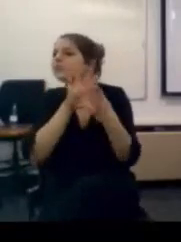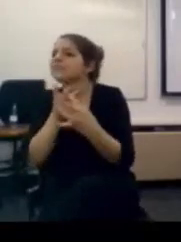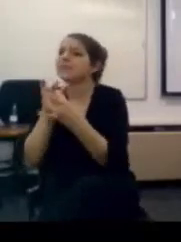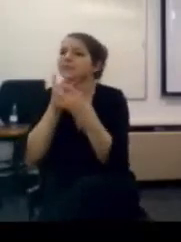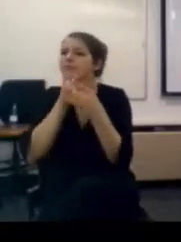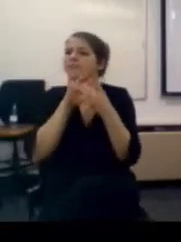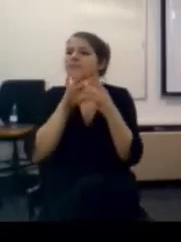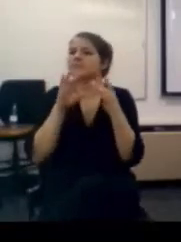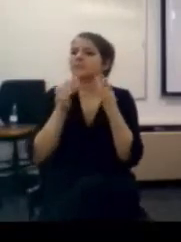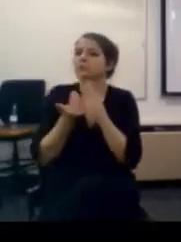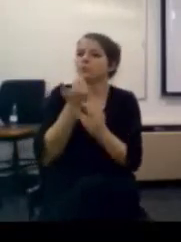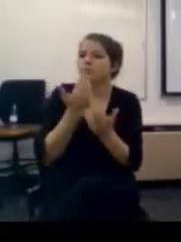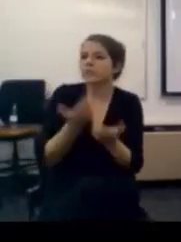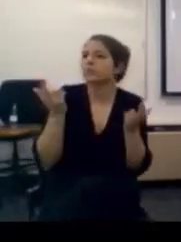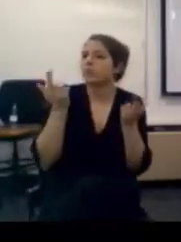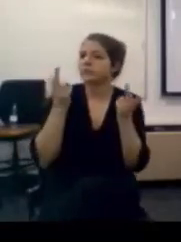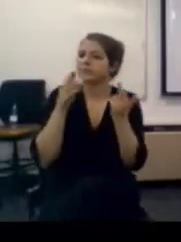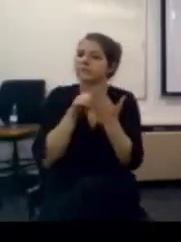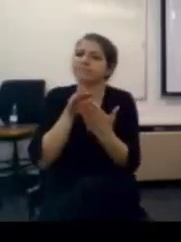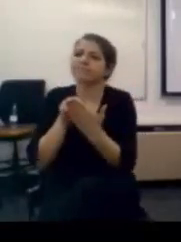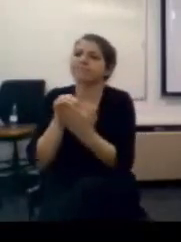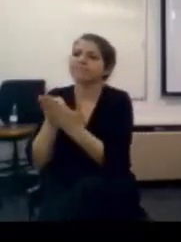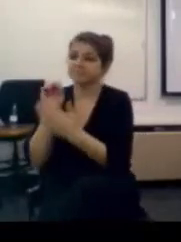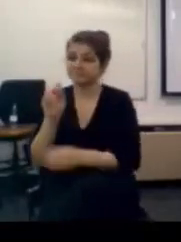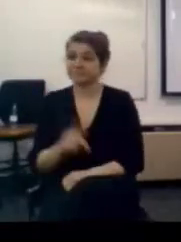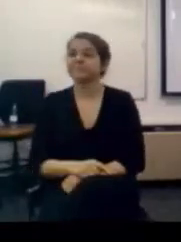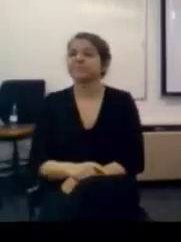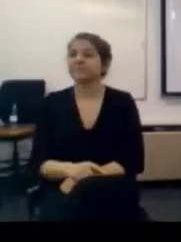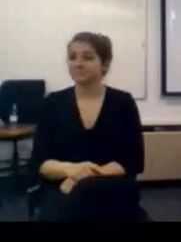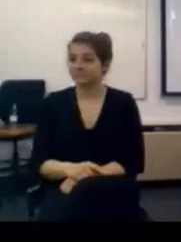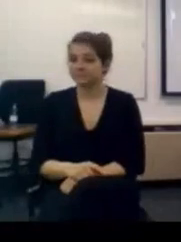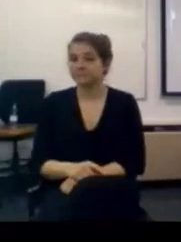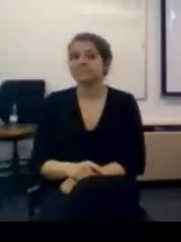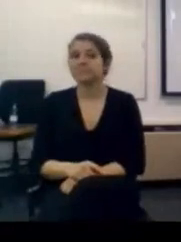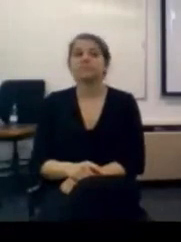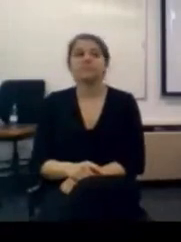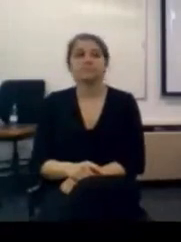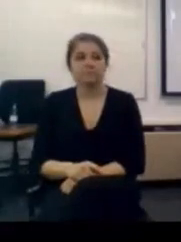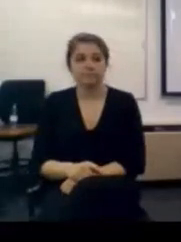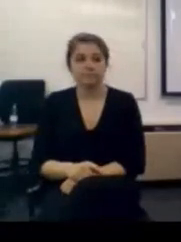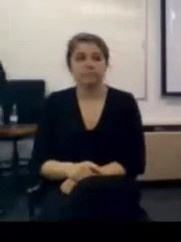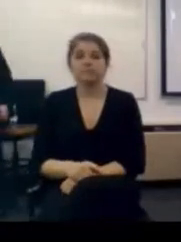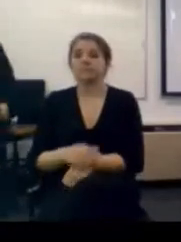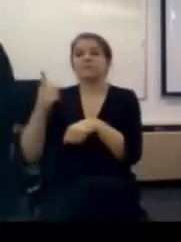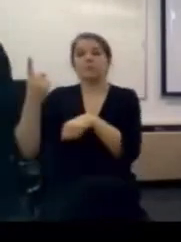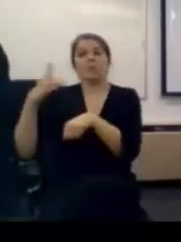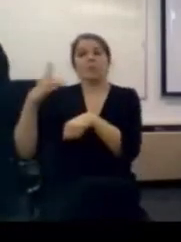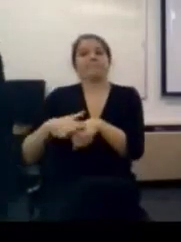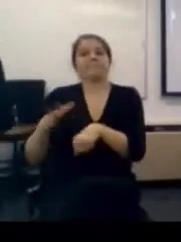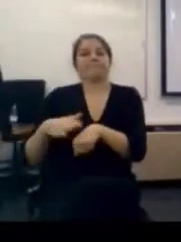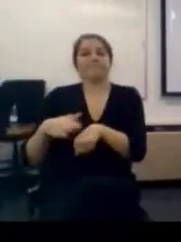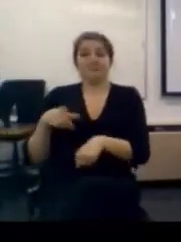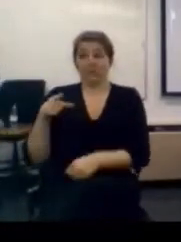experiences, new connections, new resources.